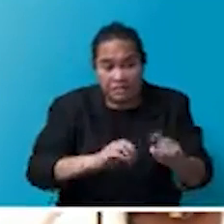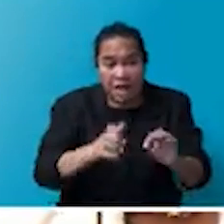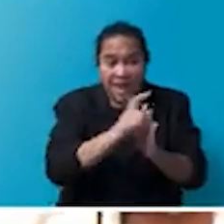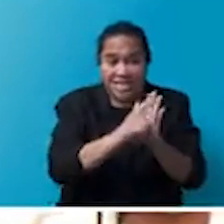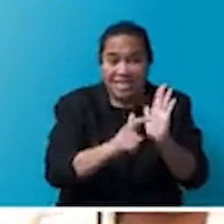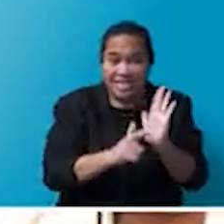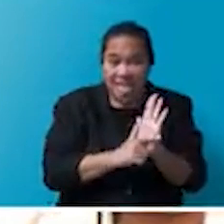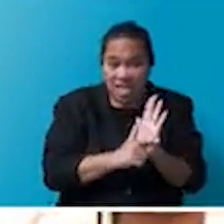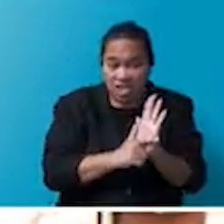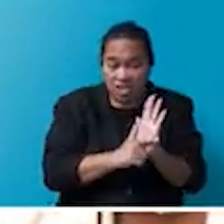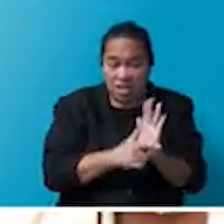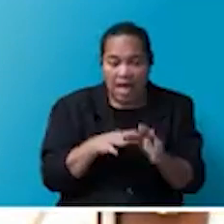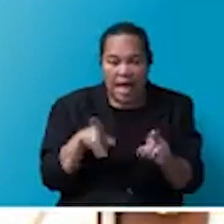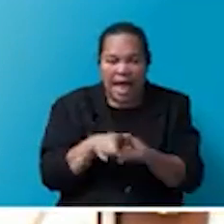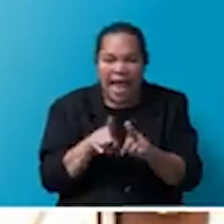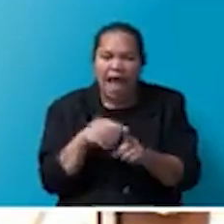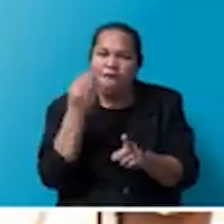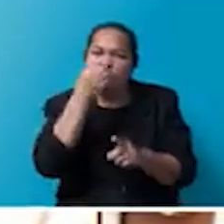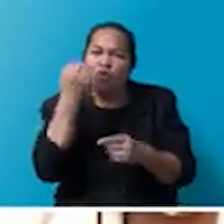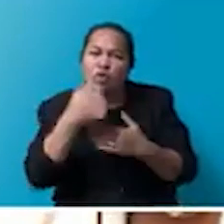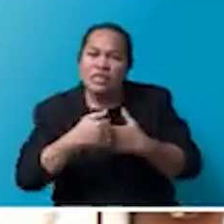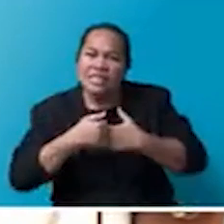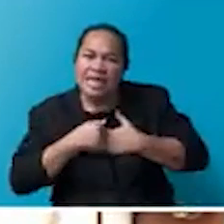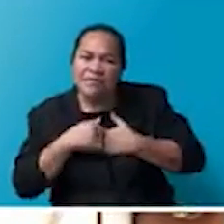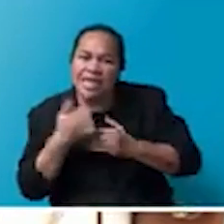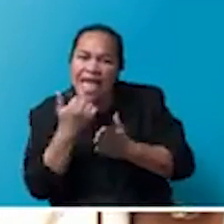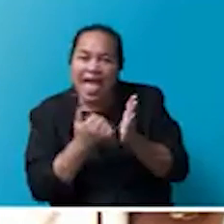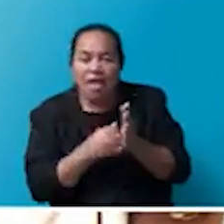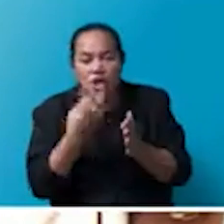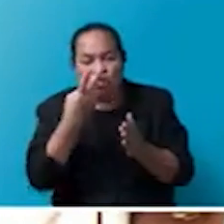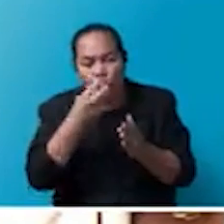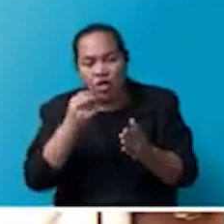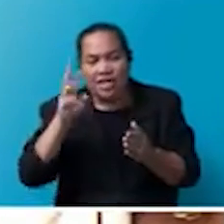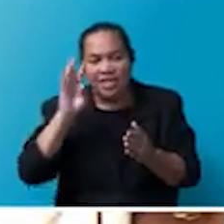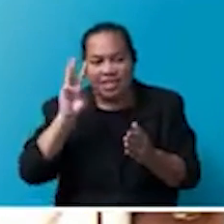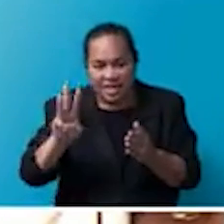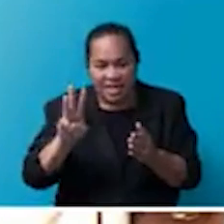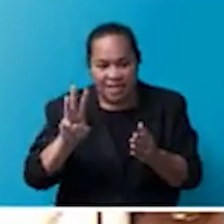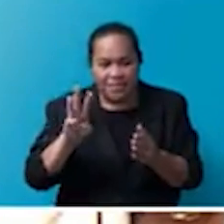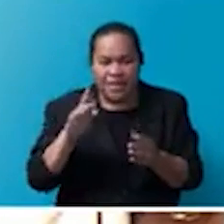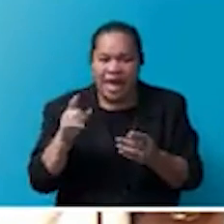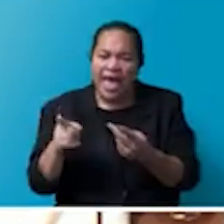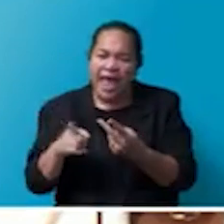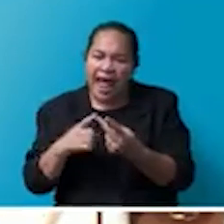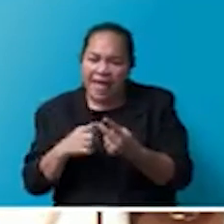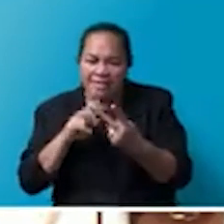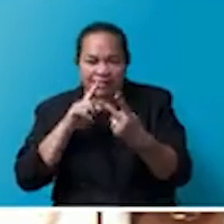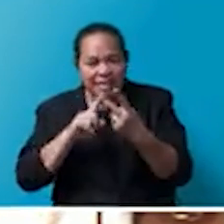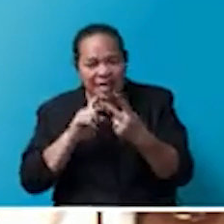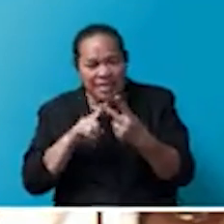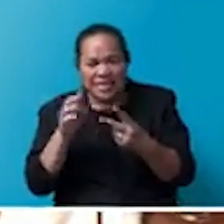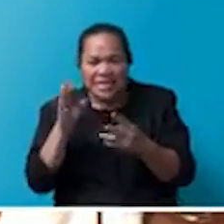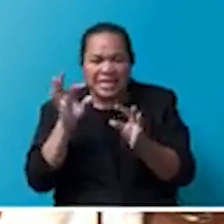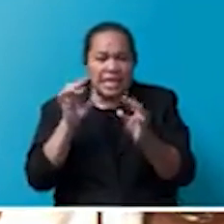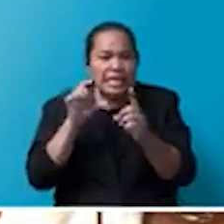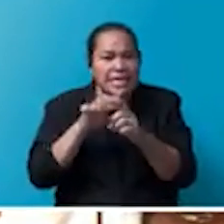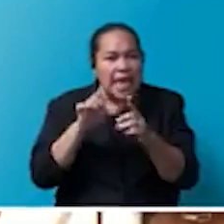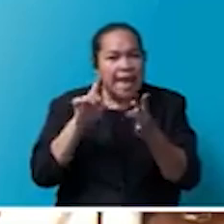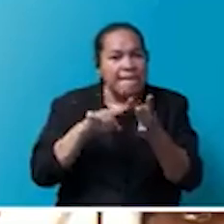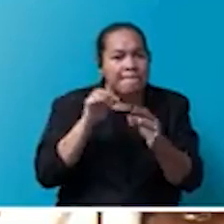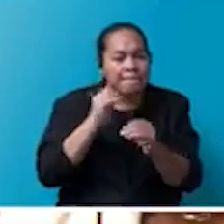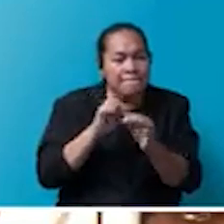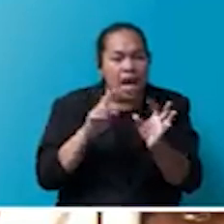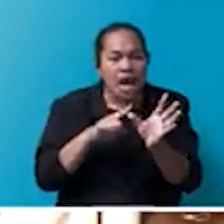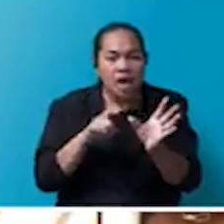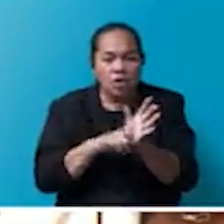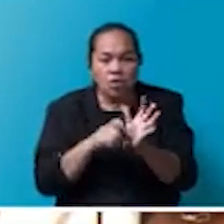include the Food Safety Act of 2003, the Tobacco Control Act of 2010, Tobacco